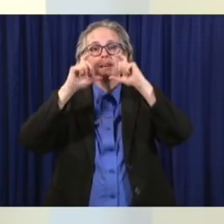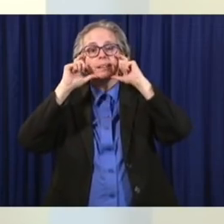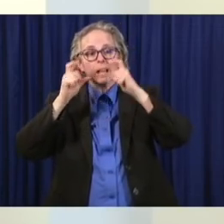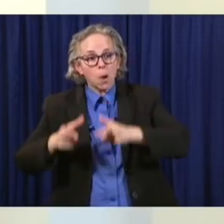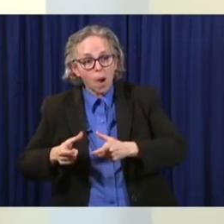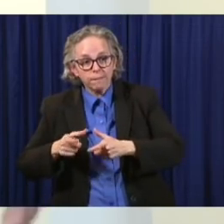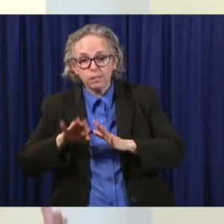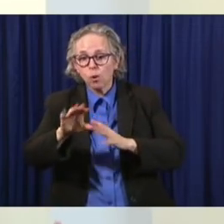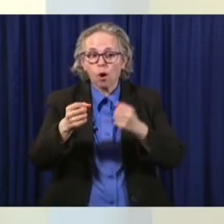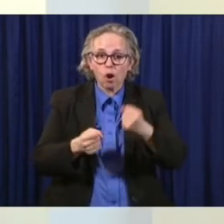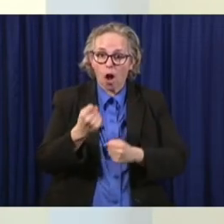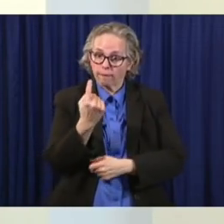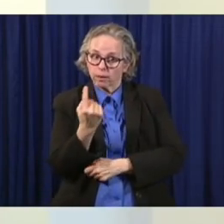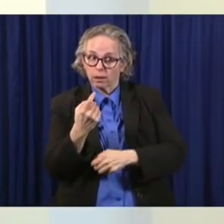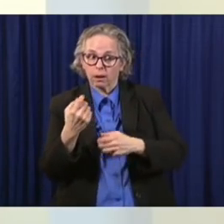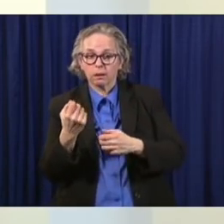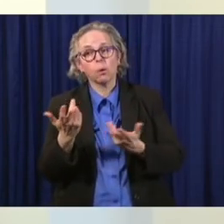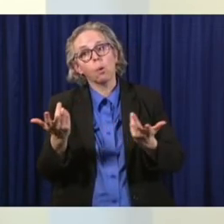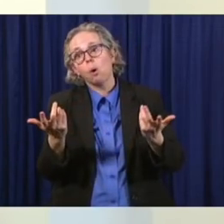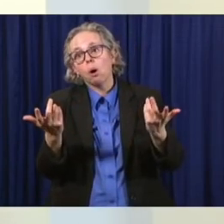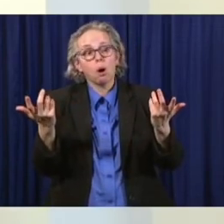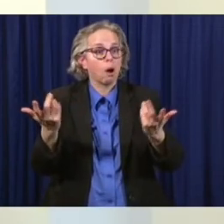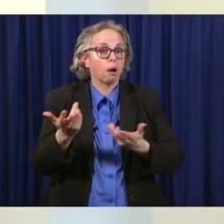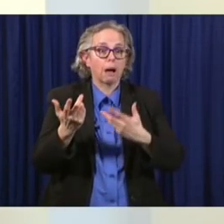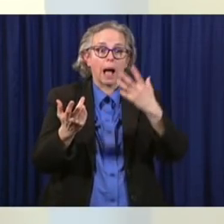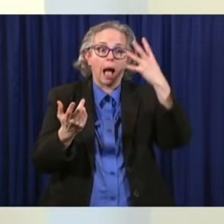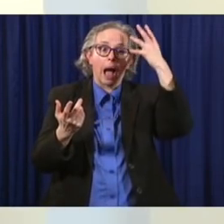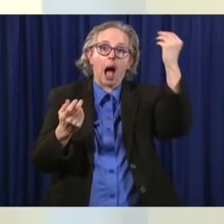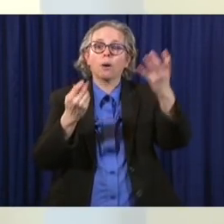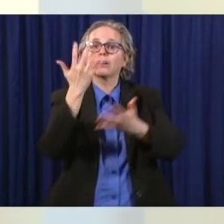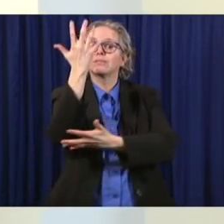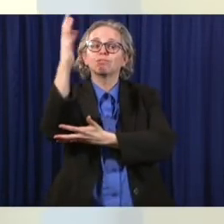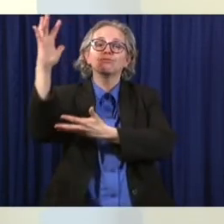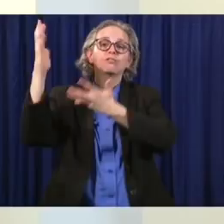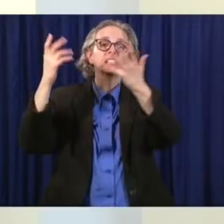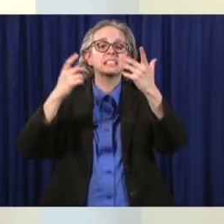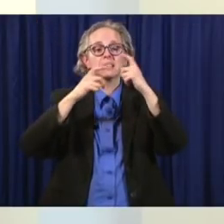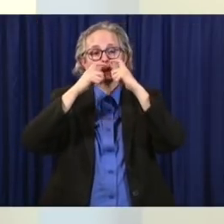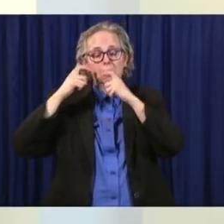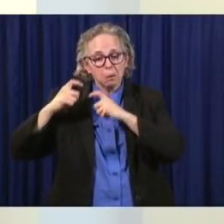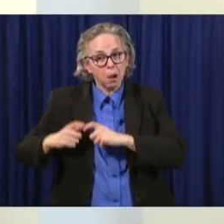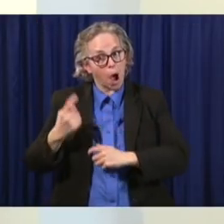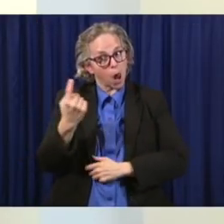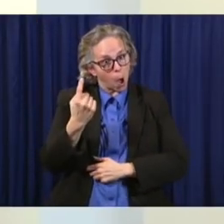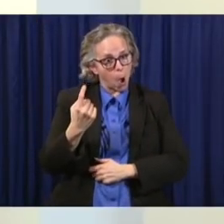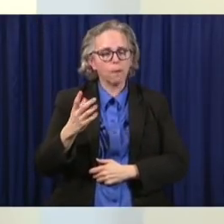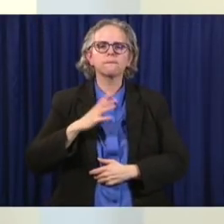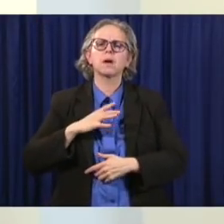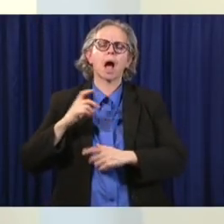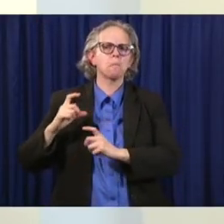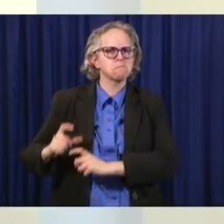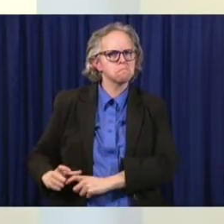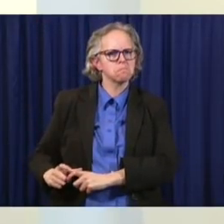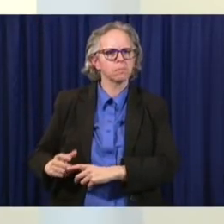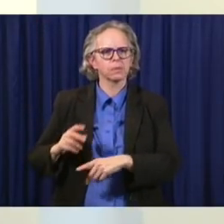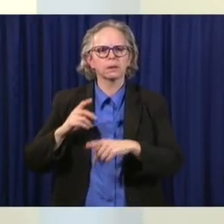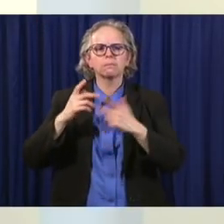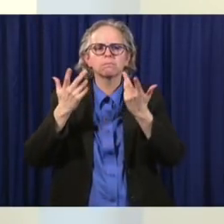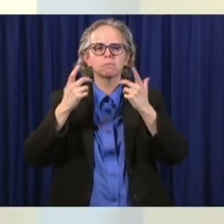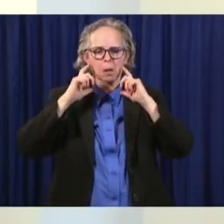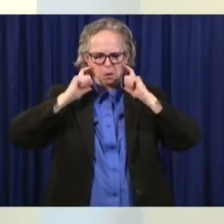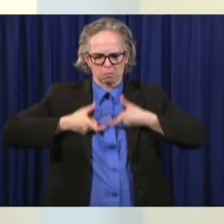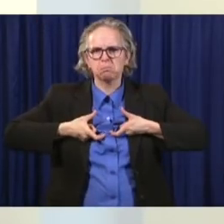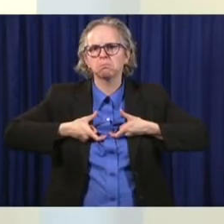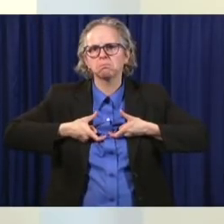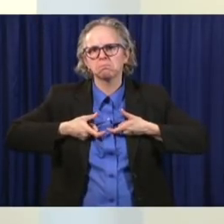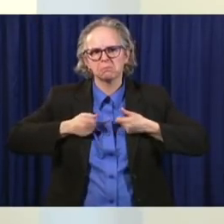you take it off maybe when you're out in nature and no one is around. But it's very easy to just wear around your neck and pull up when you're entering a